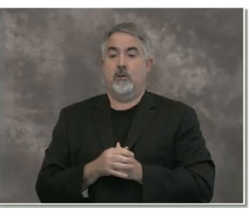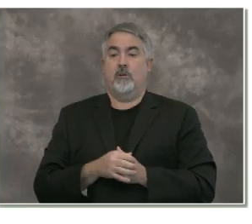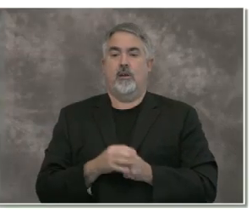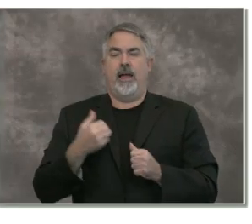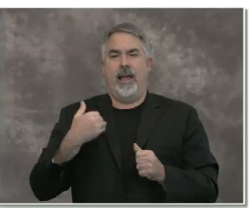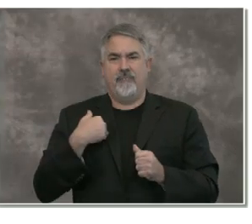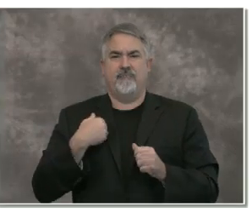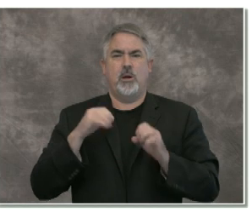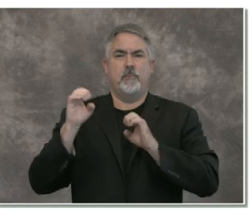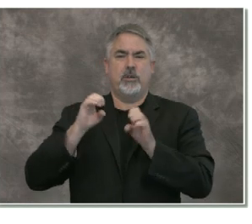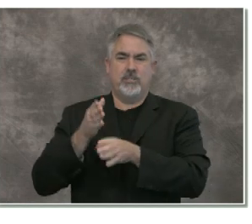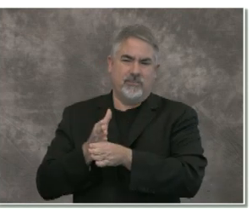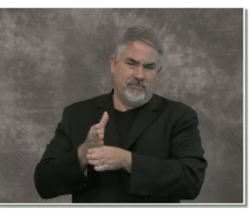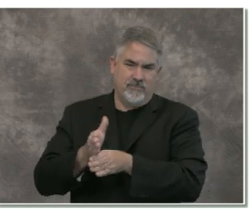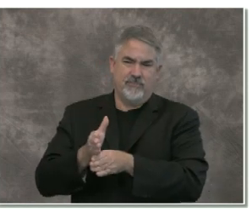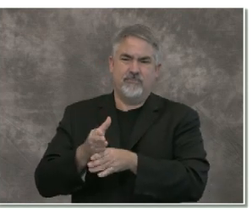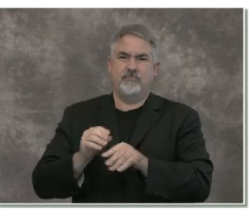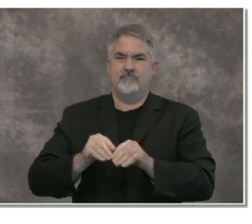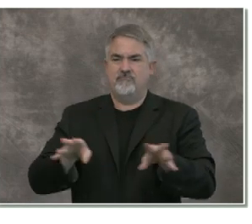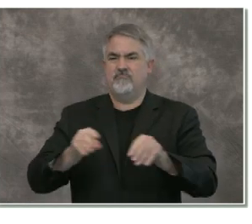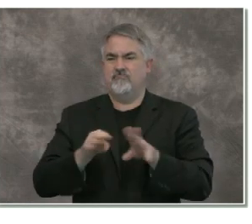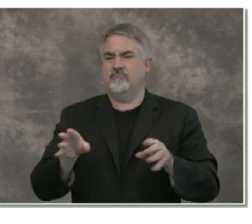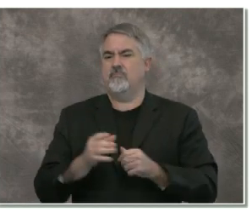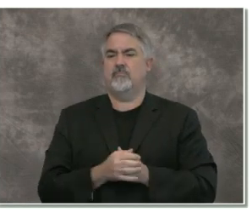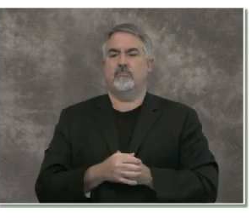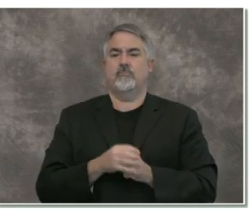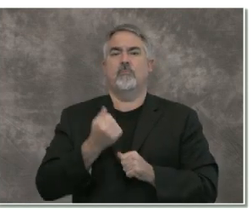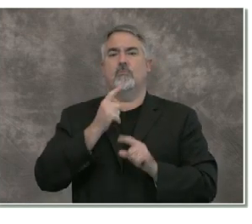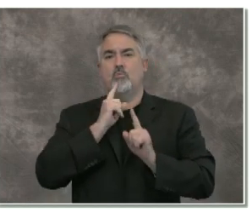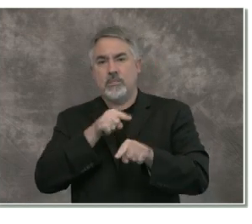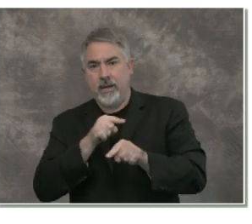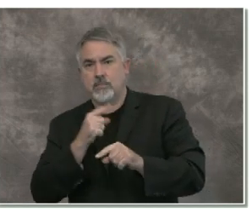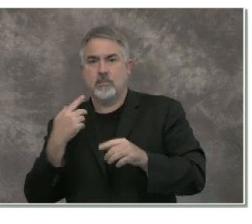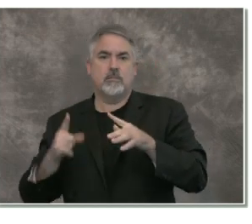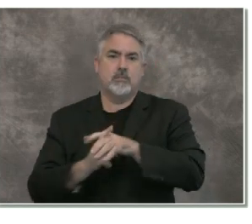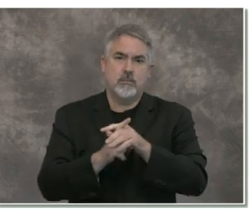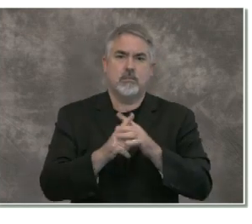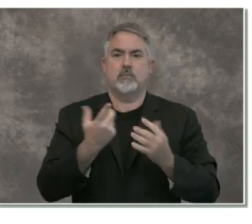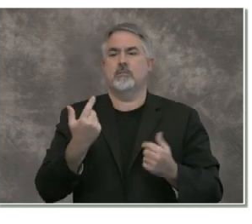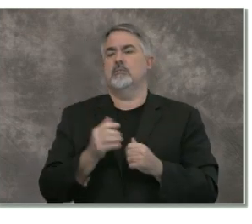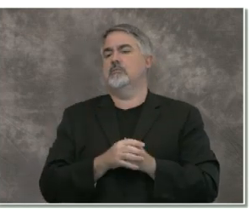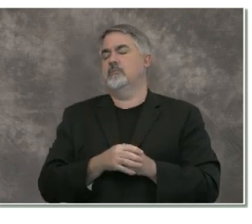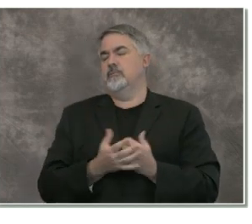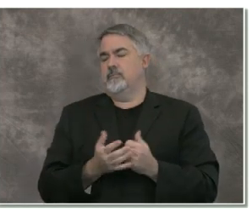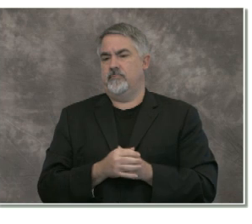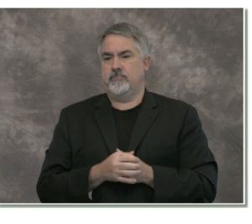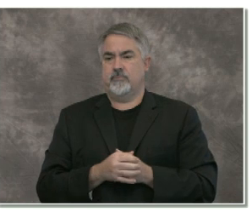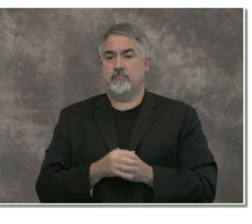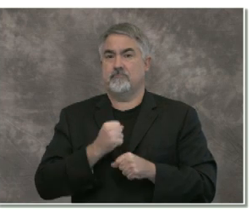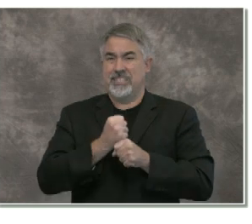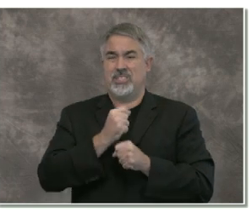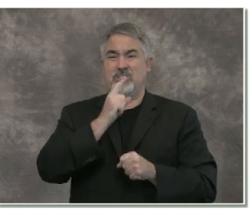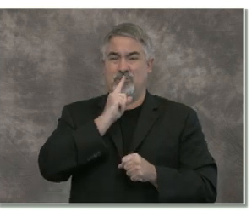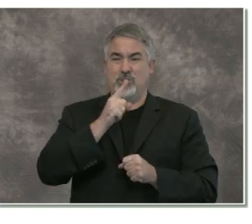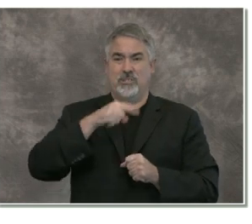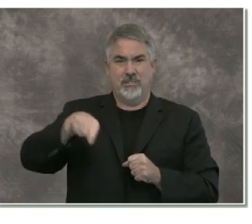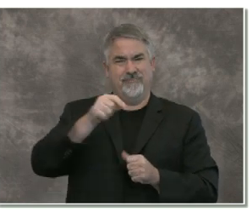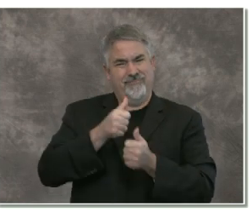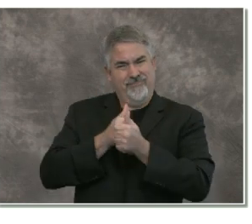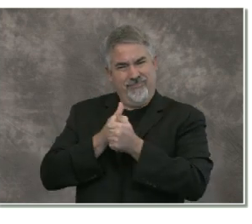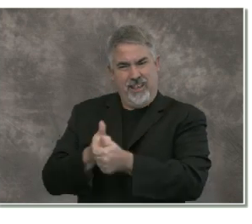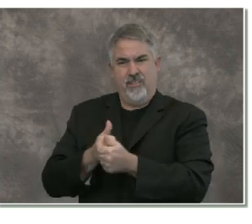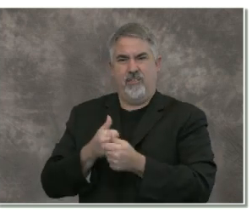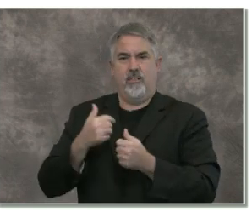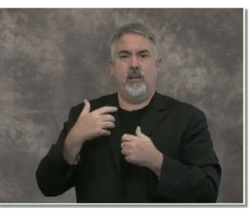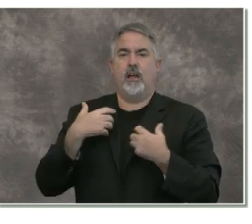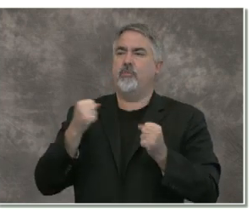responders remain busy fielding and responding to calls. Enforcement of public health orders has been achieved largely